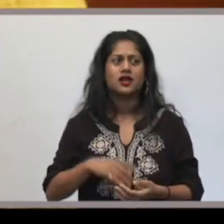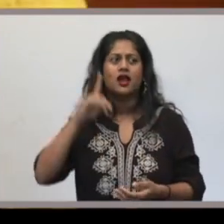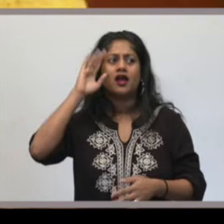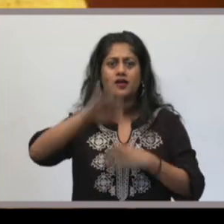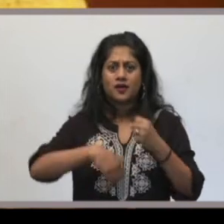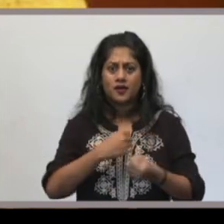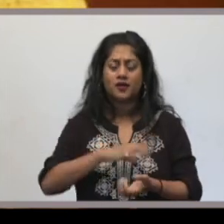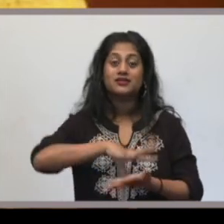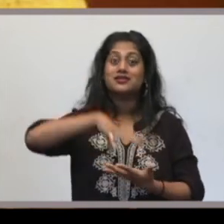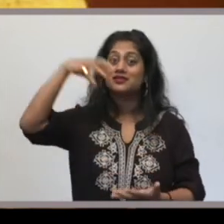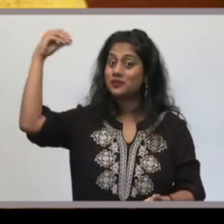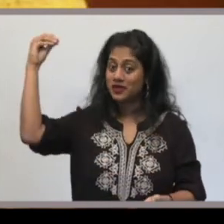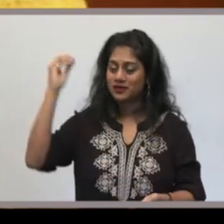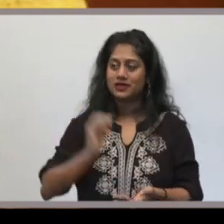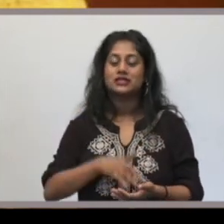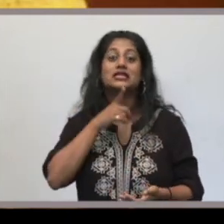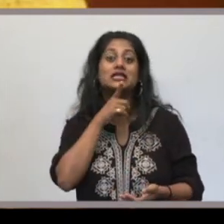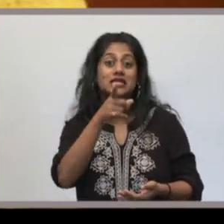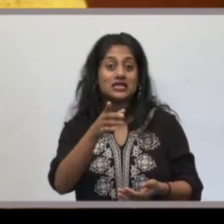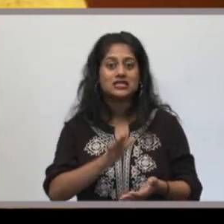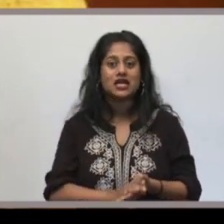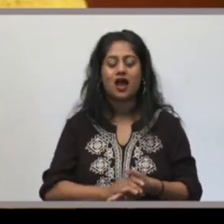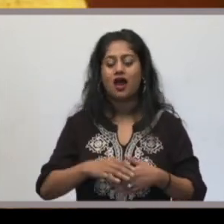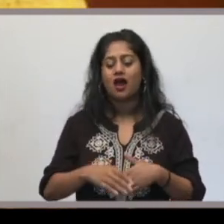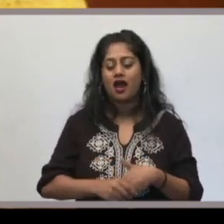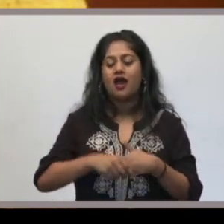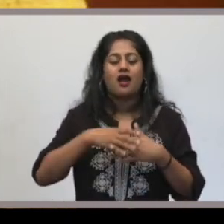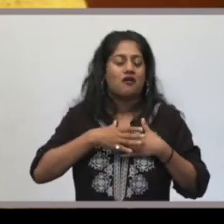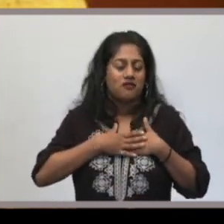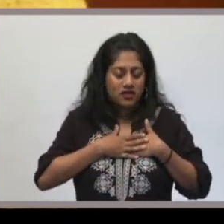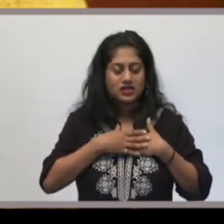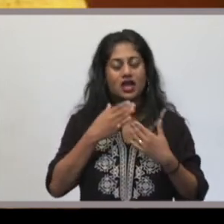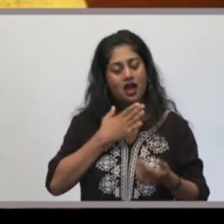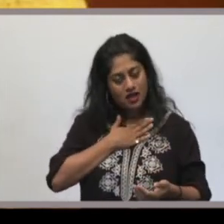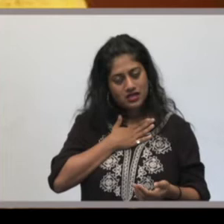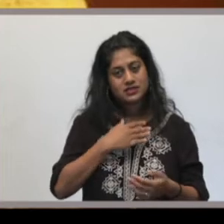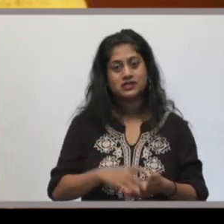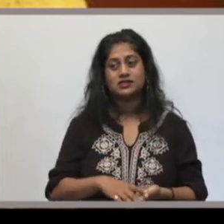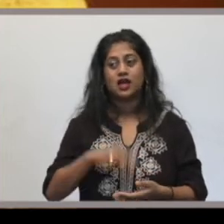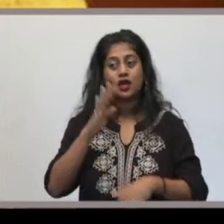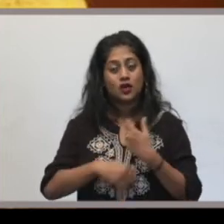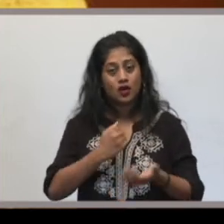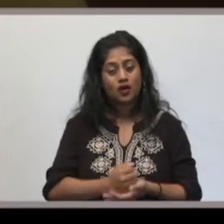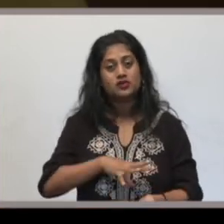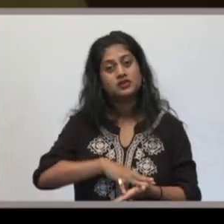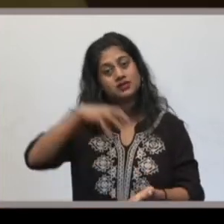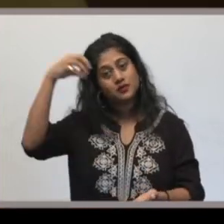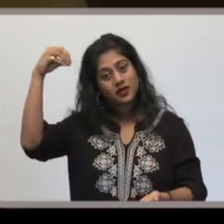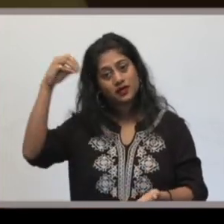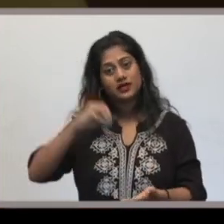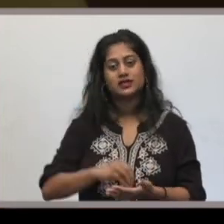know, 2,000 years ago, Jesus walked around in a physical body like us here on earth and said to His disciples in